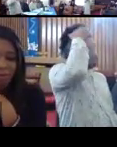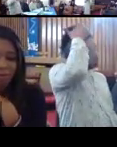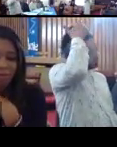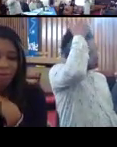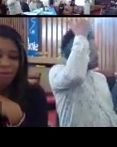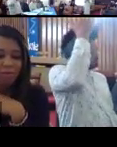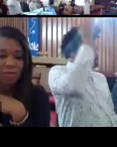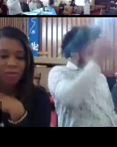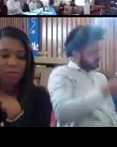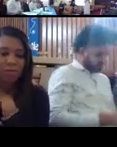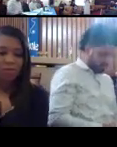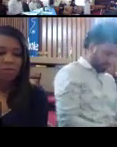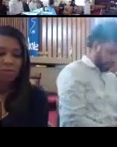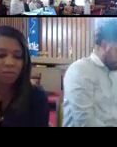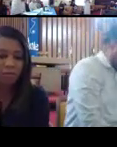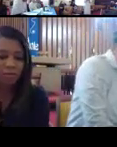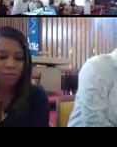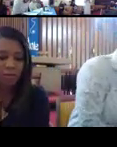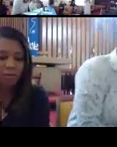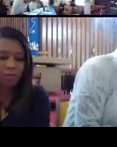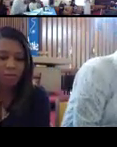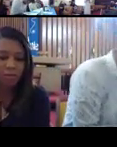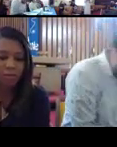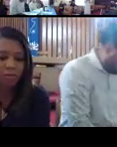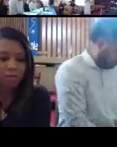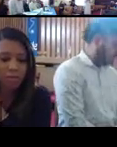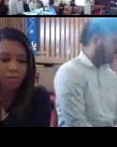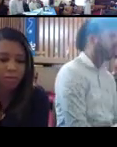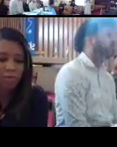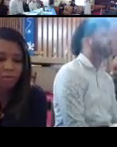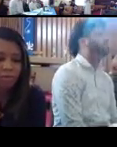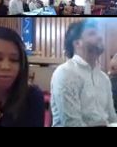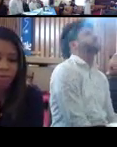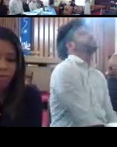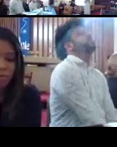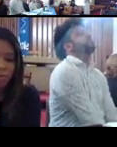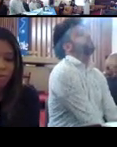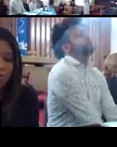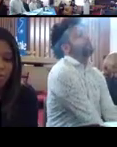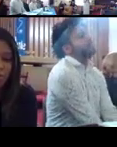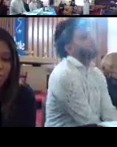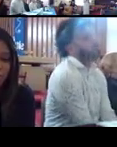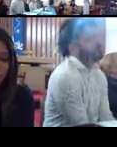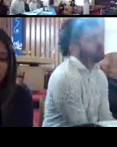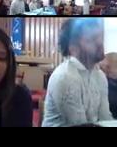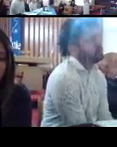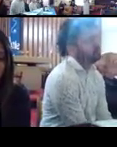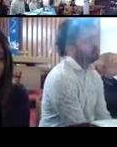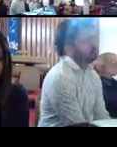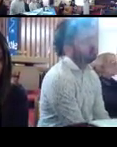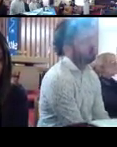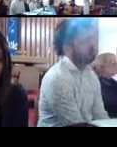for them, this neighborhood plan directly affects their daily life. How safely children travel to and from school,